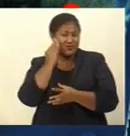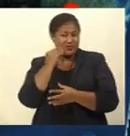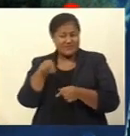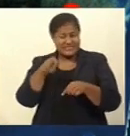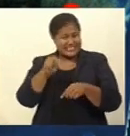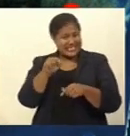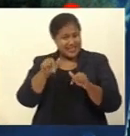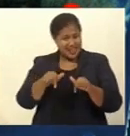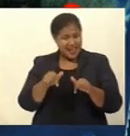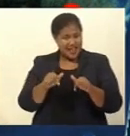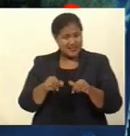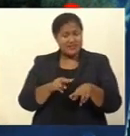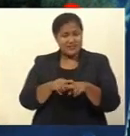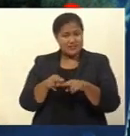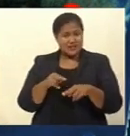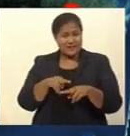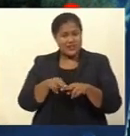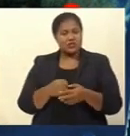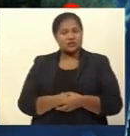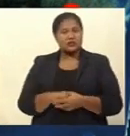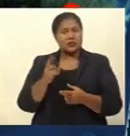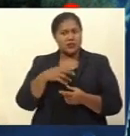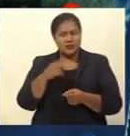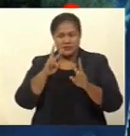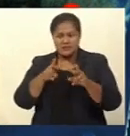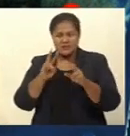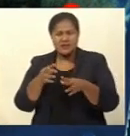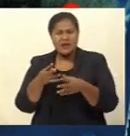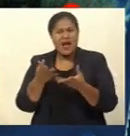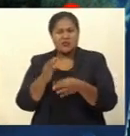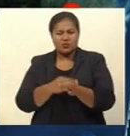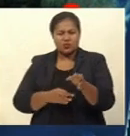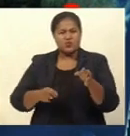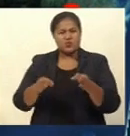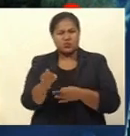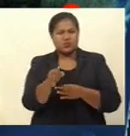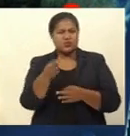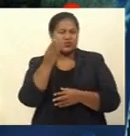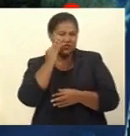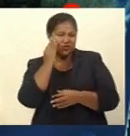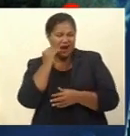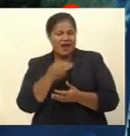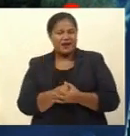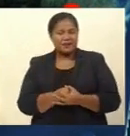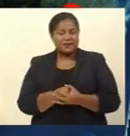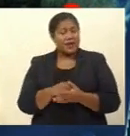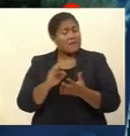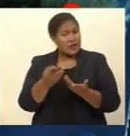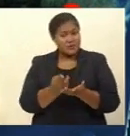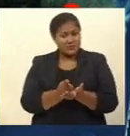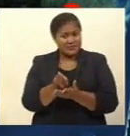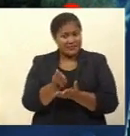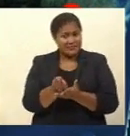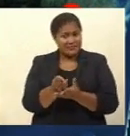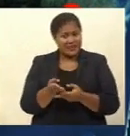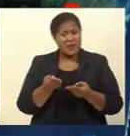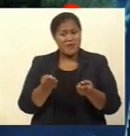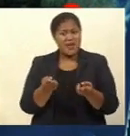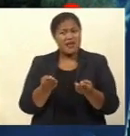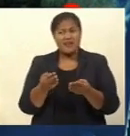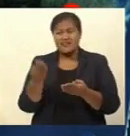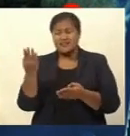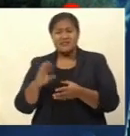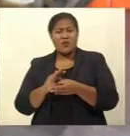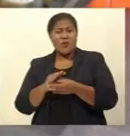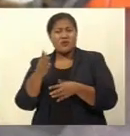Fiji. We are exploring ways to use natural sweetness. And to be honest, for the bakeries in the West and